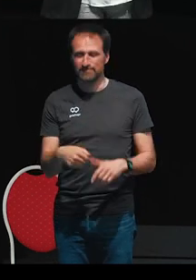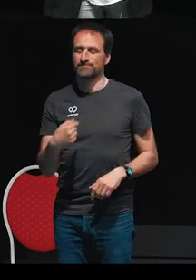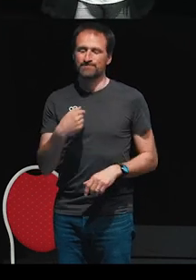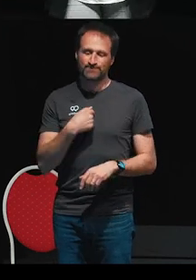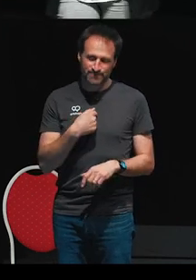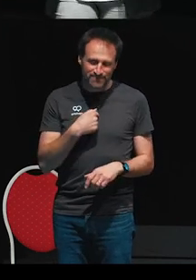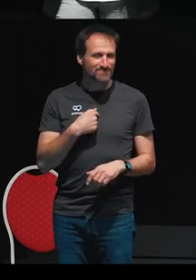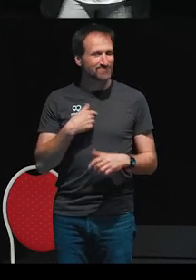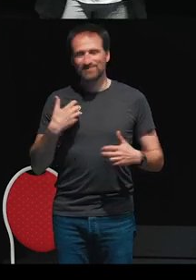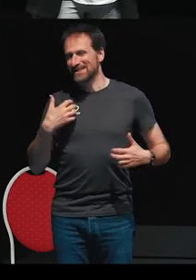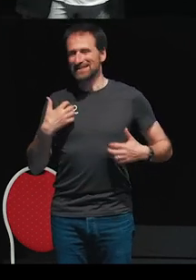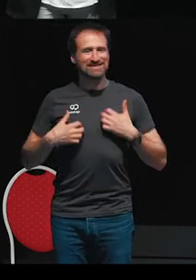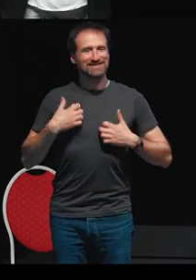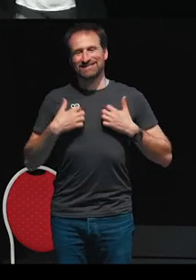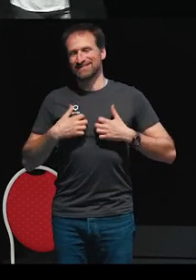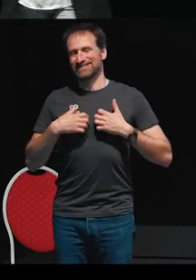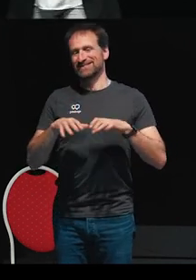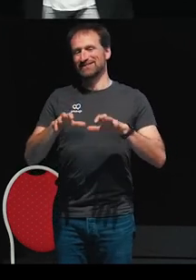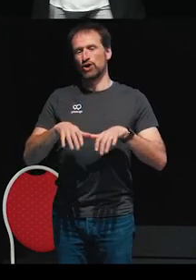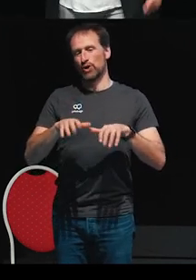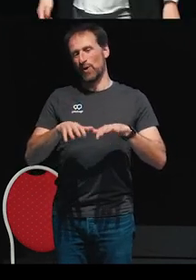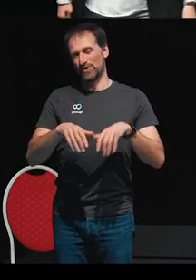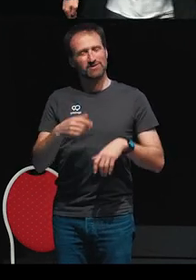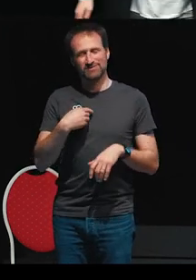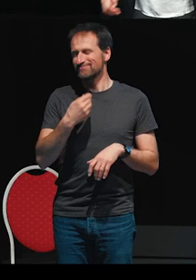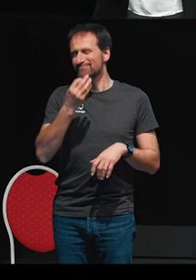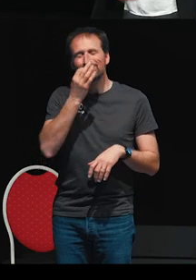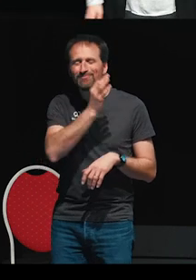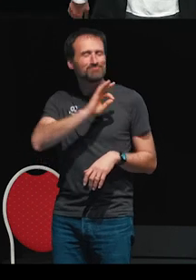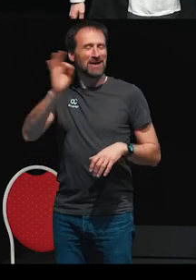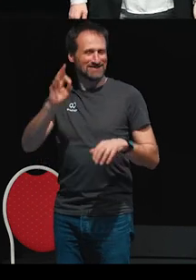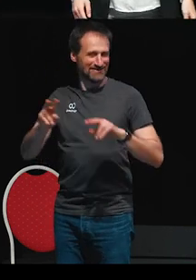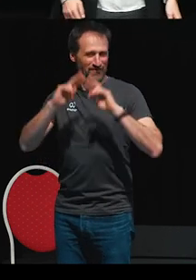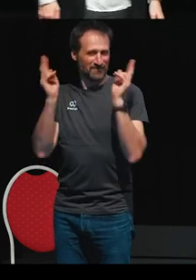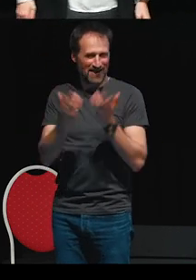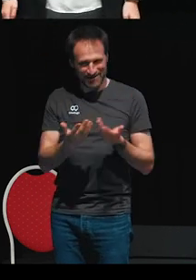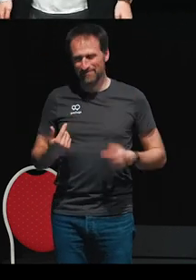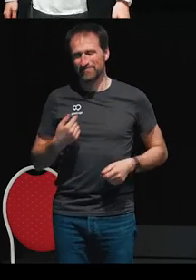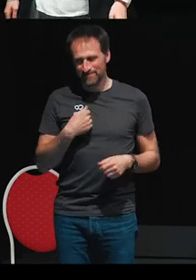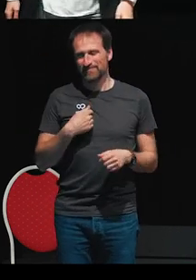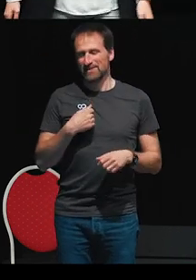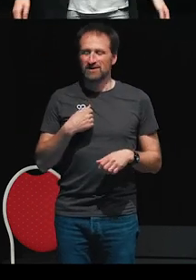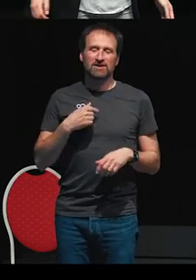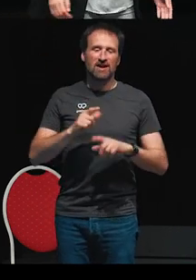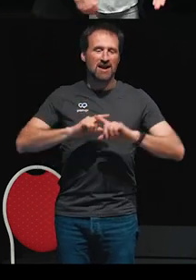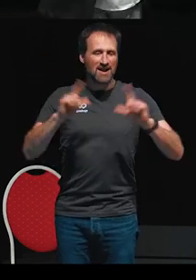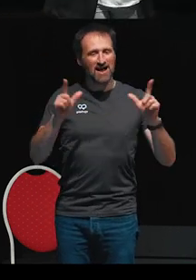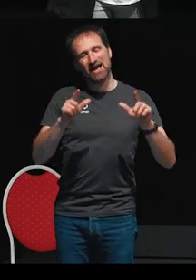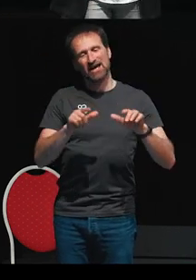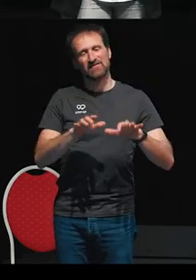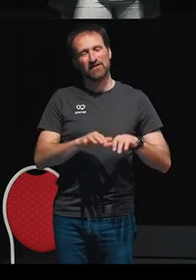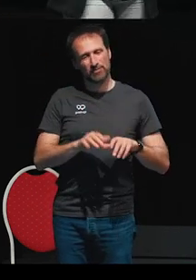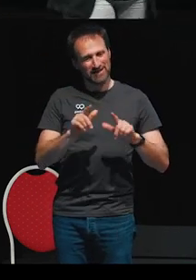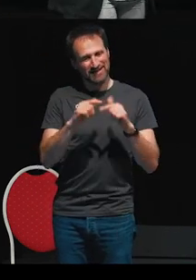I'm enthusiastic about writing code. It's the best thing in the world. I manage large development teams, and